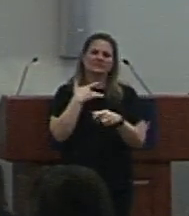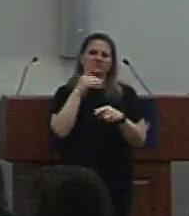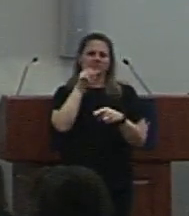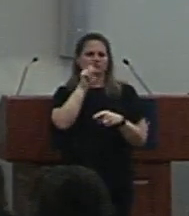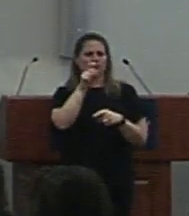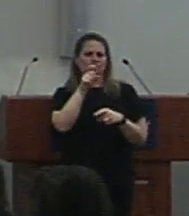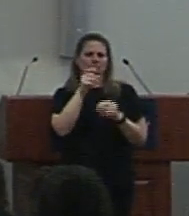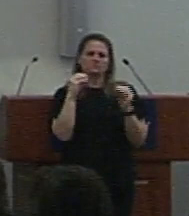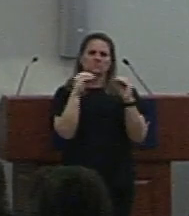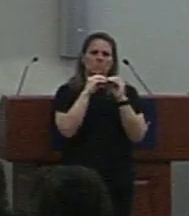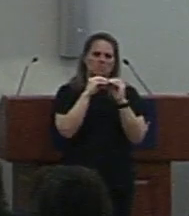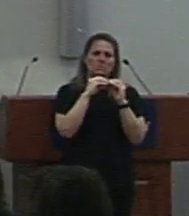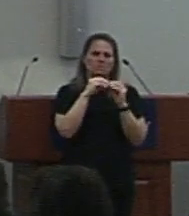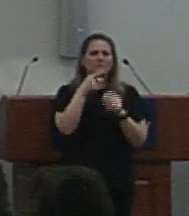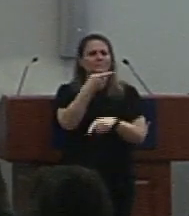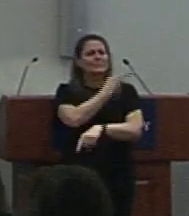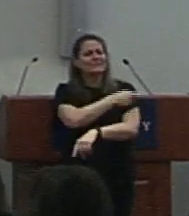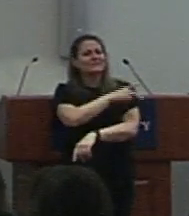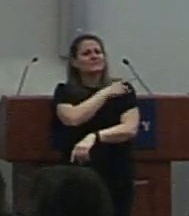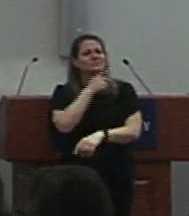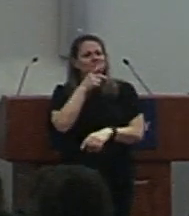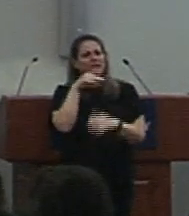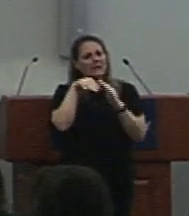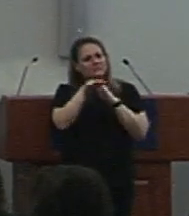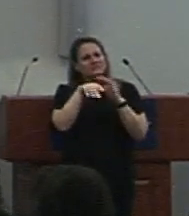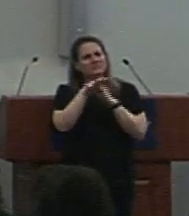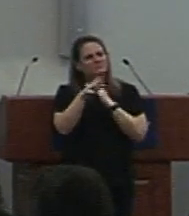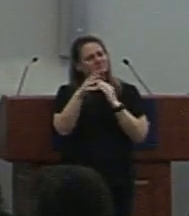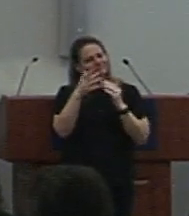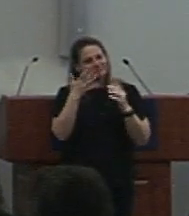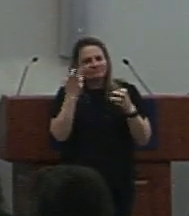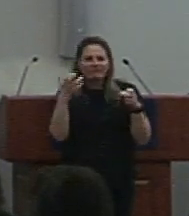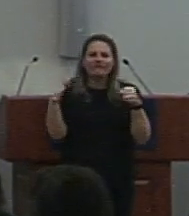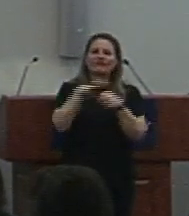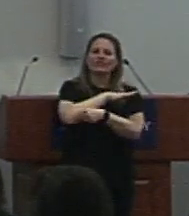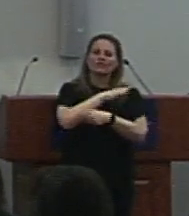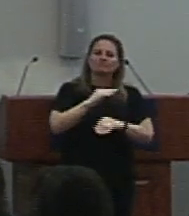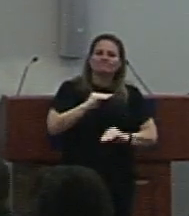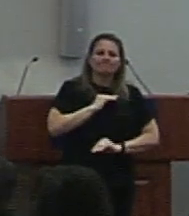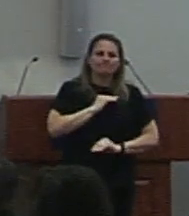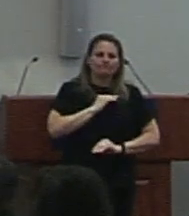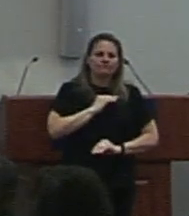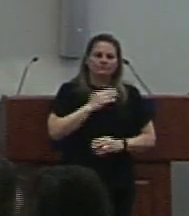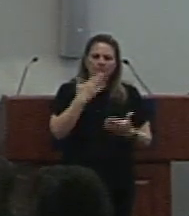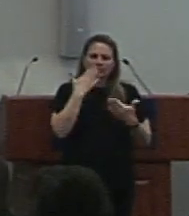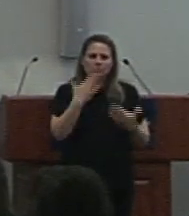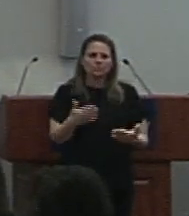have full access to healthcare. Thank you for coming.